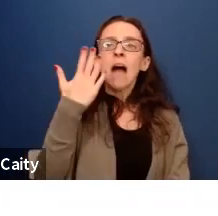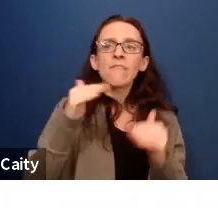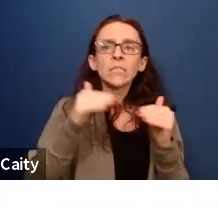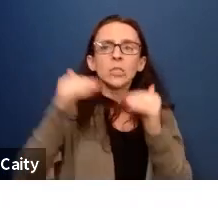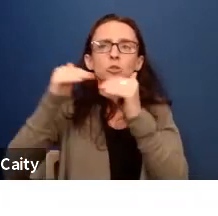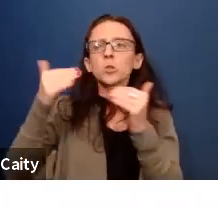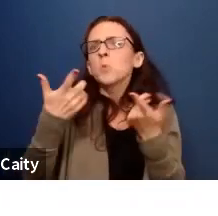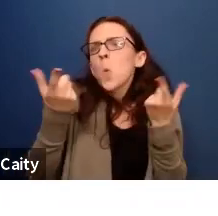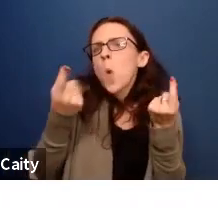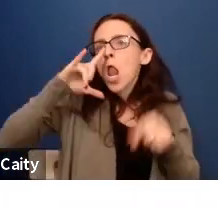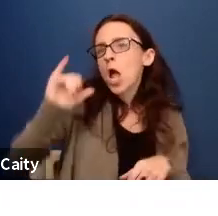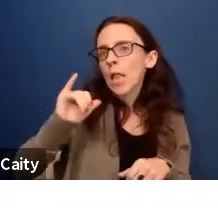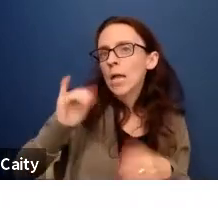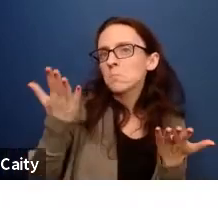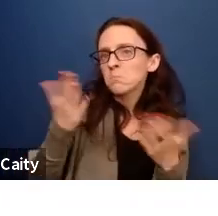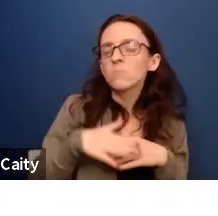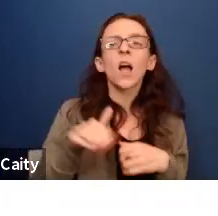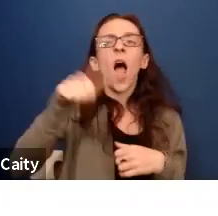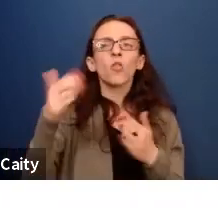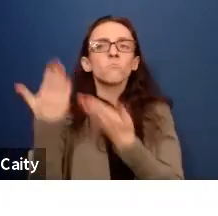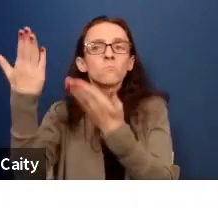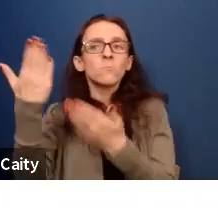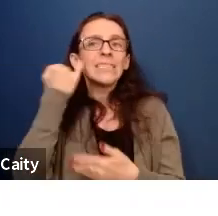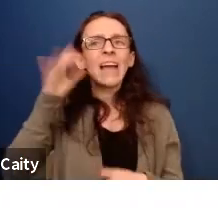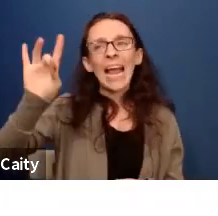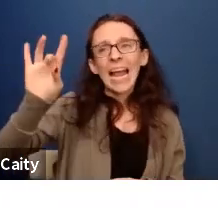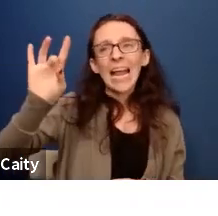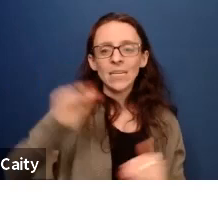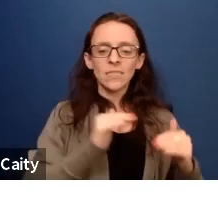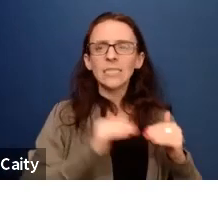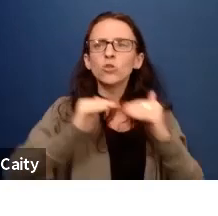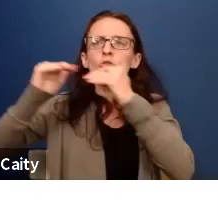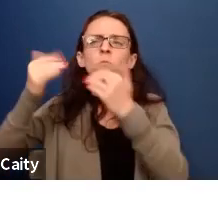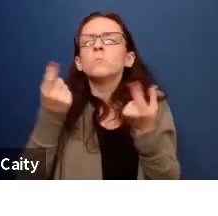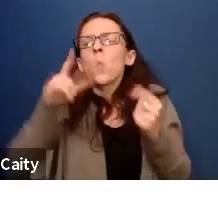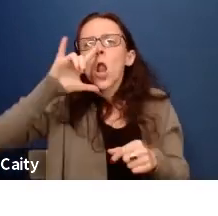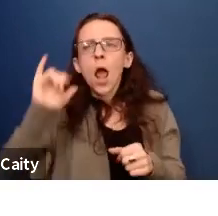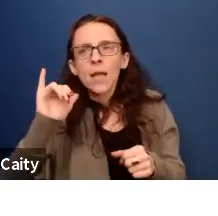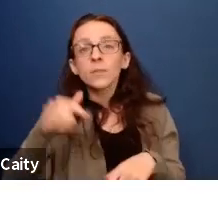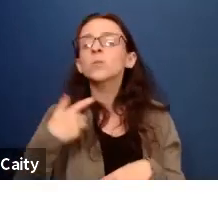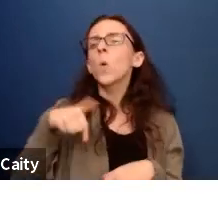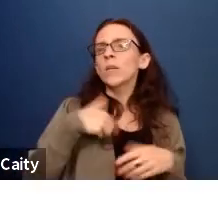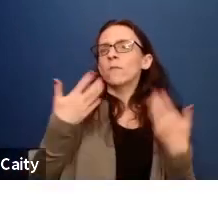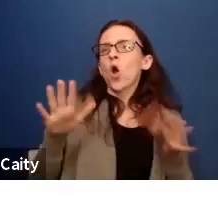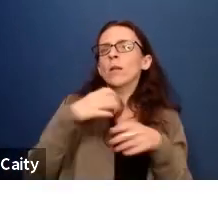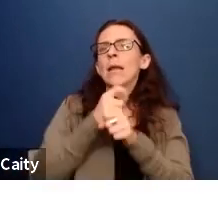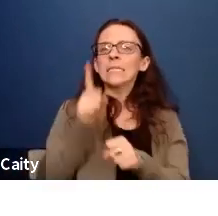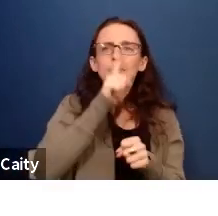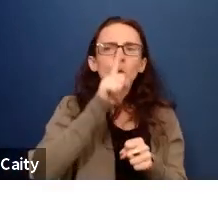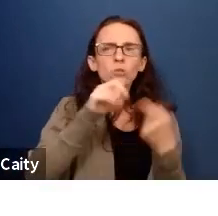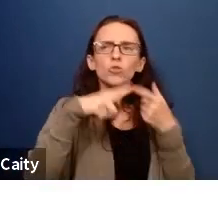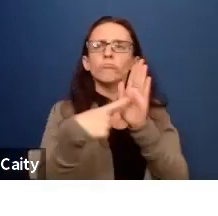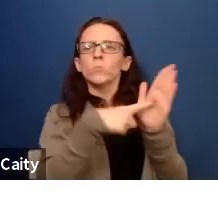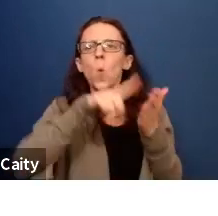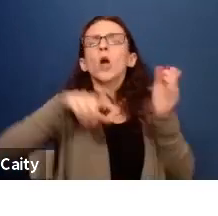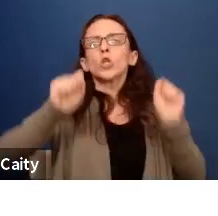tiers, what might it look like if there were 8 tiers. So we've simulated both of those. There was